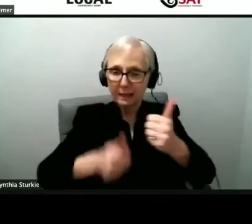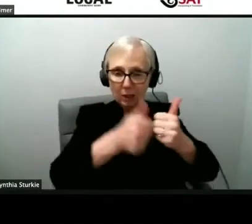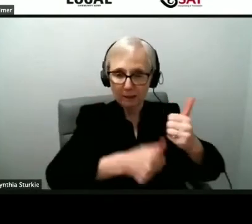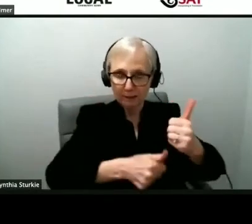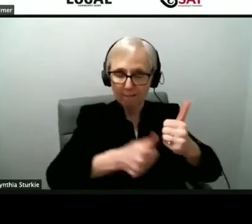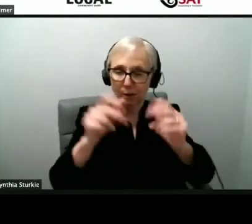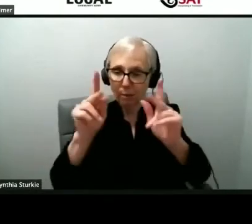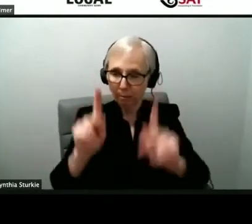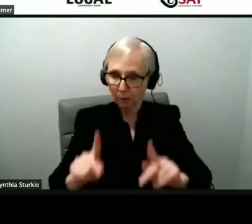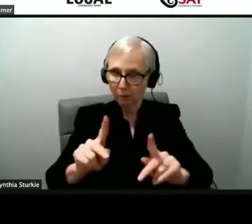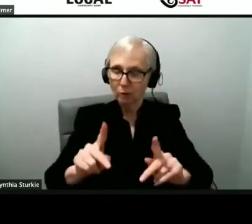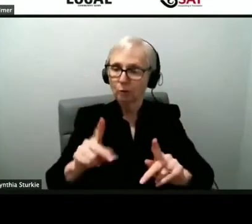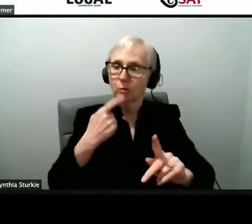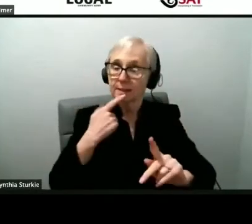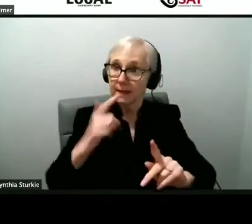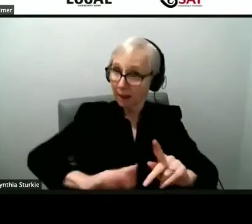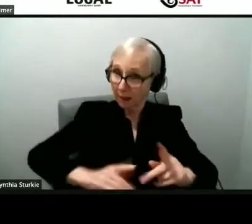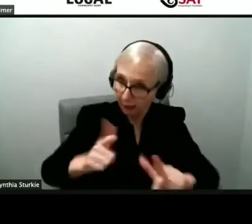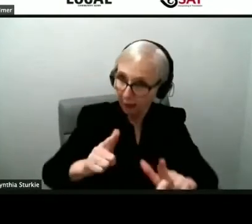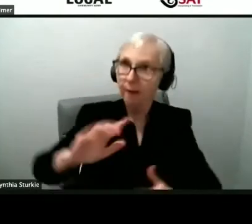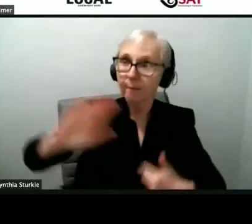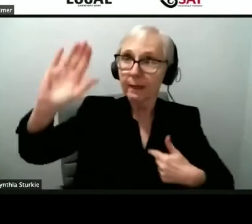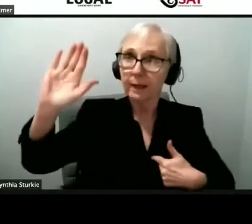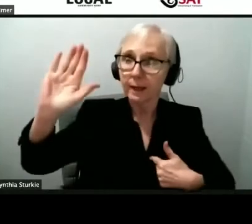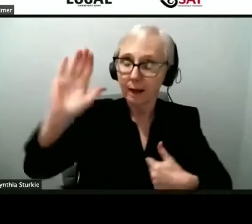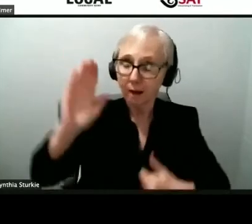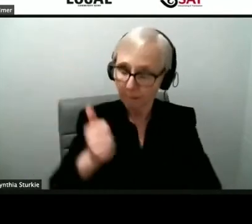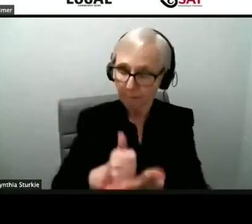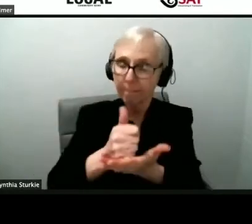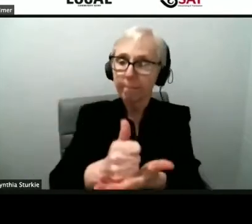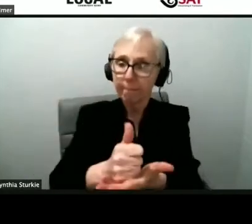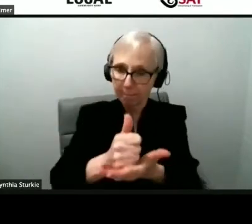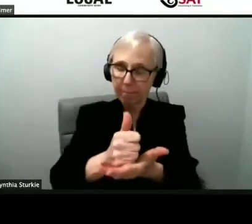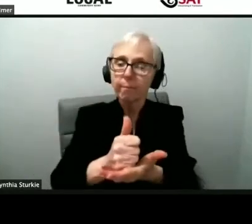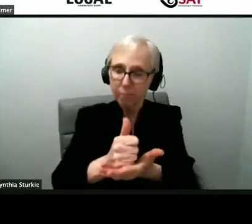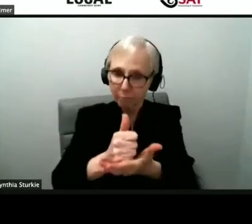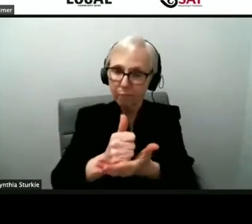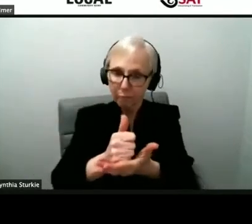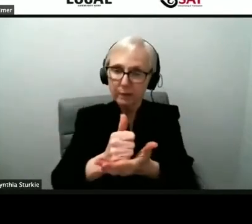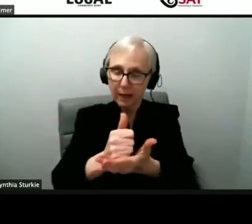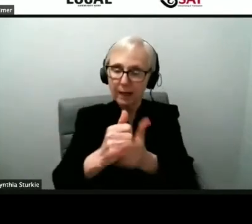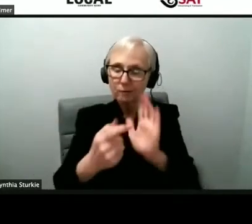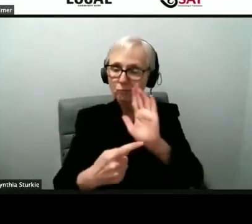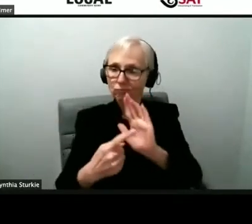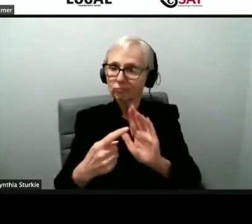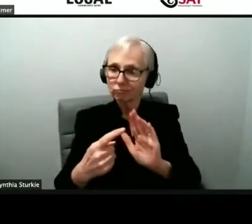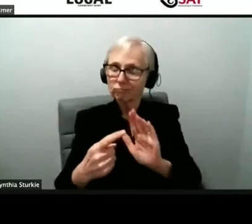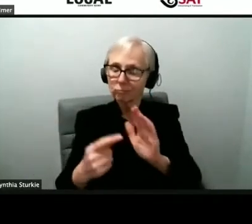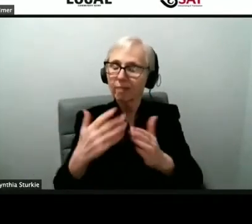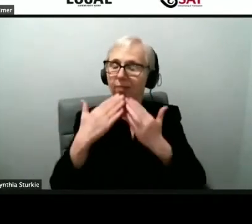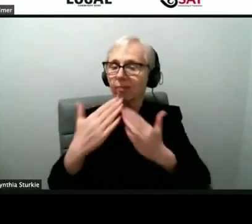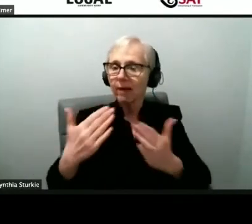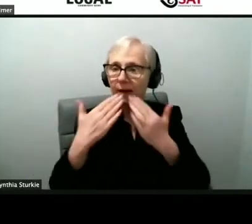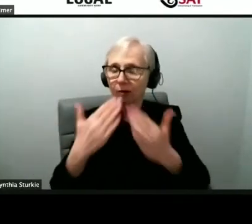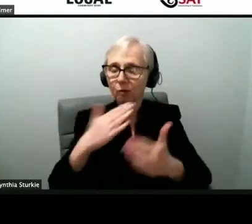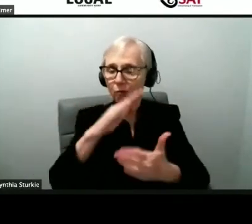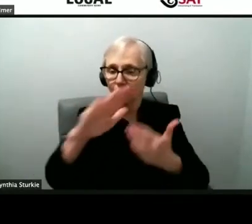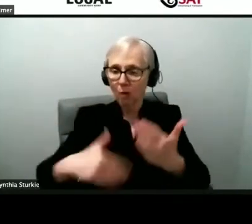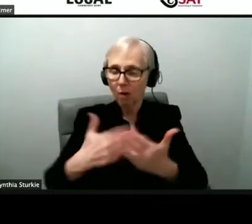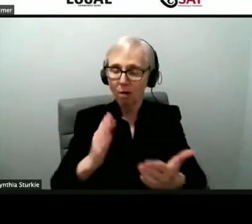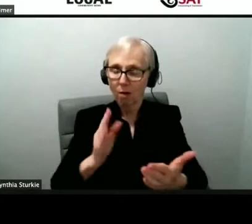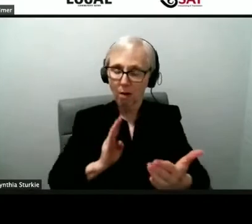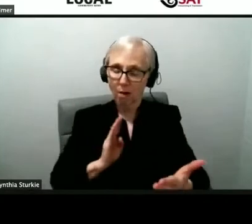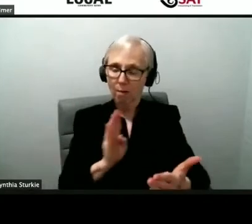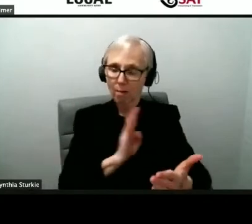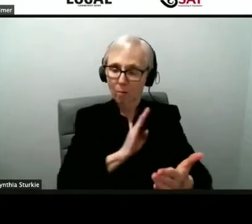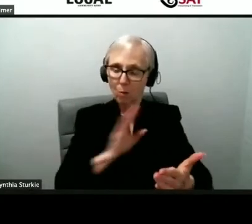step up and say, let me help with the voice and amplifying the voice of our district. So thank you to all of our boards and